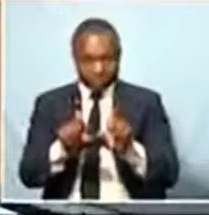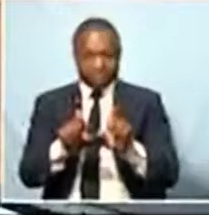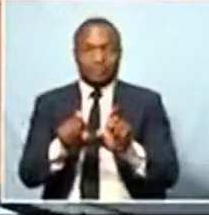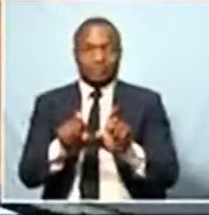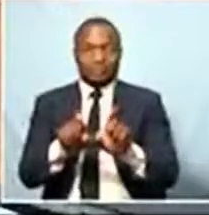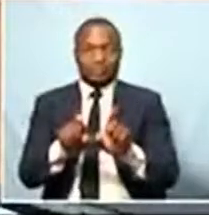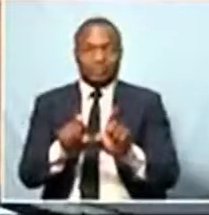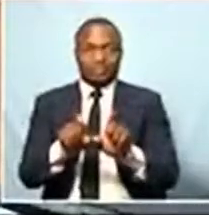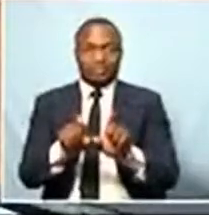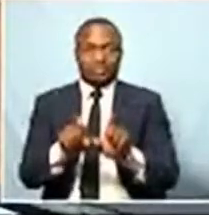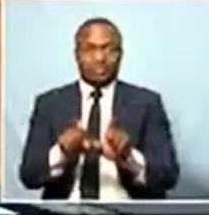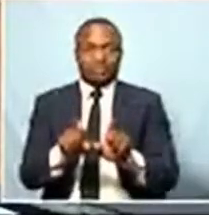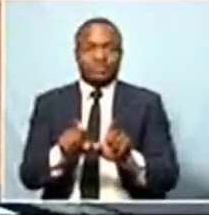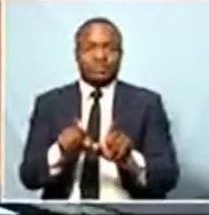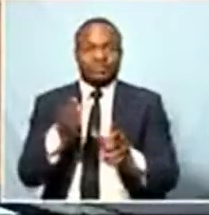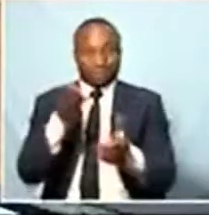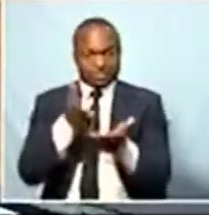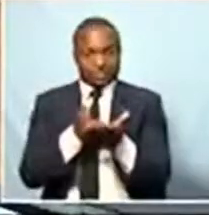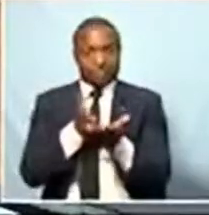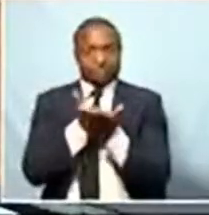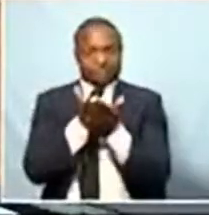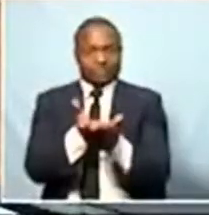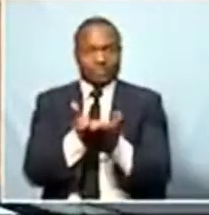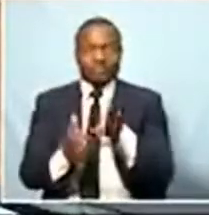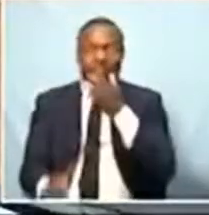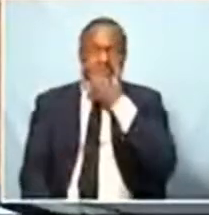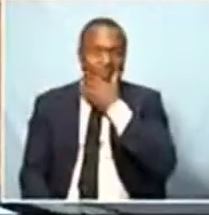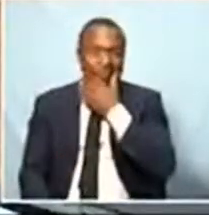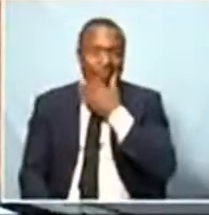on the submission.